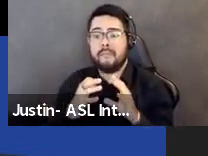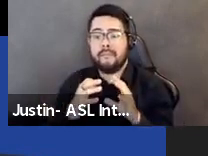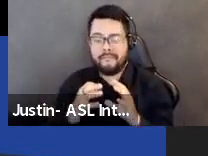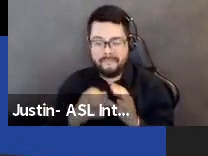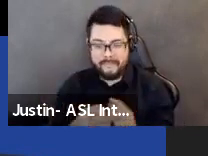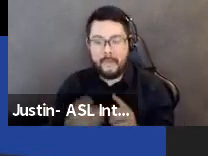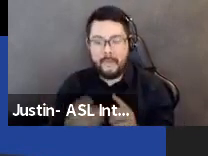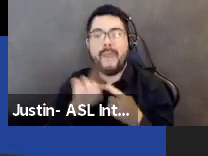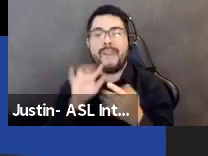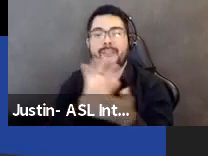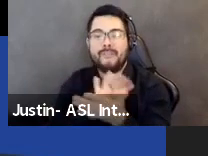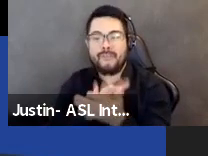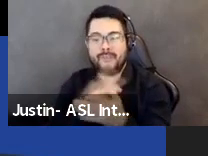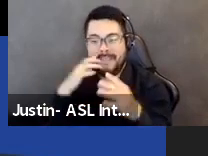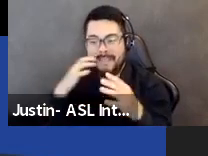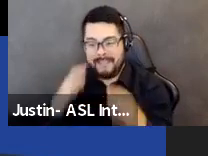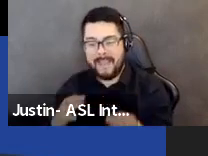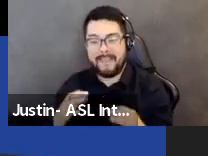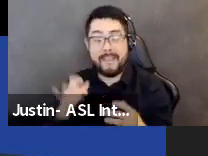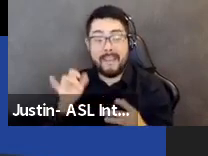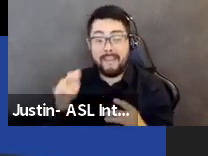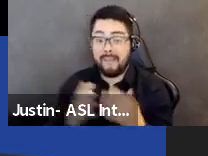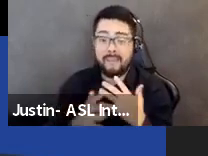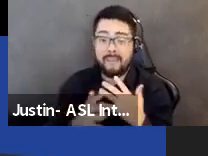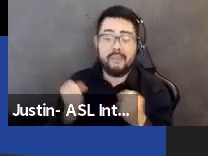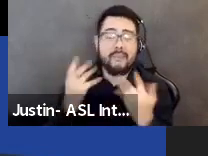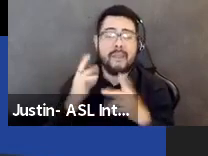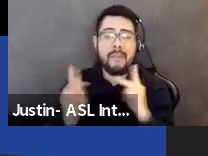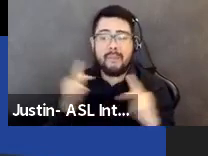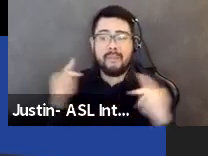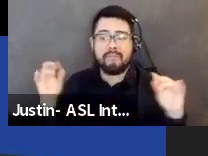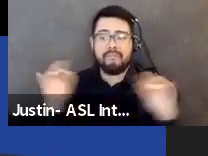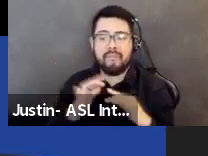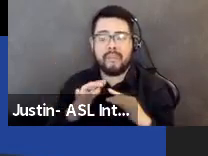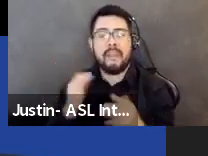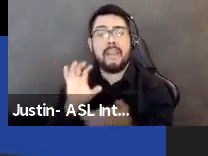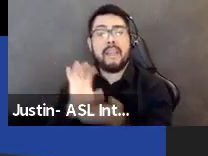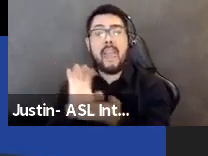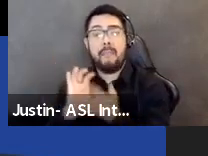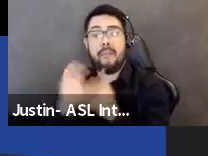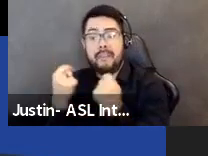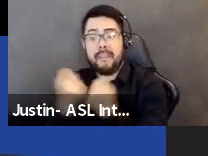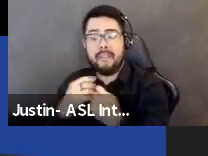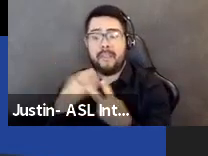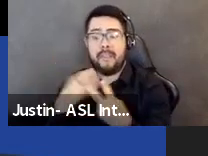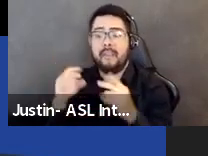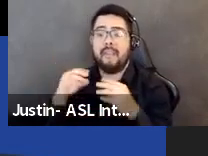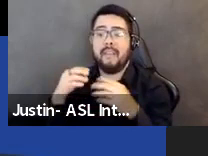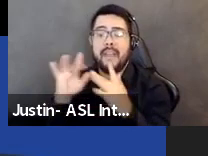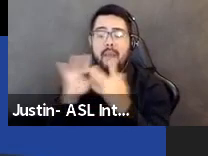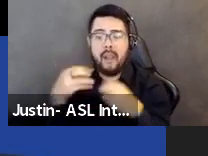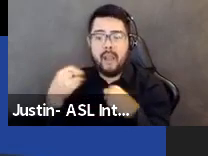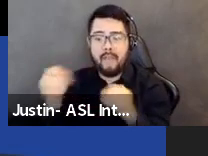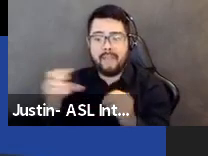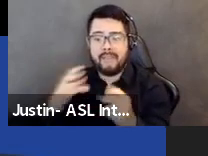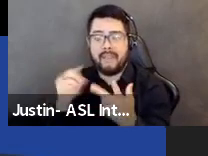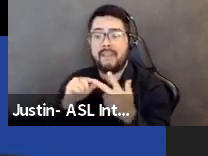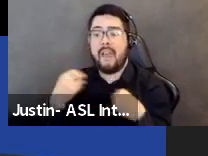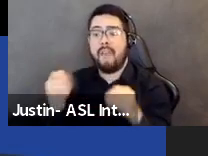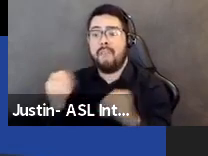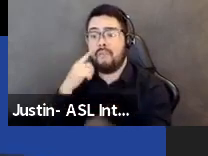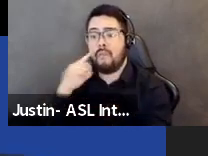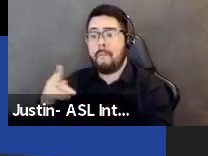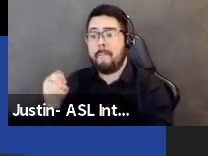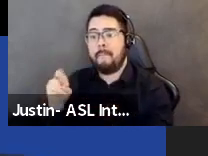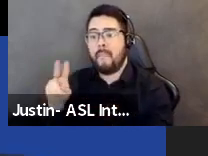when a school is determined to be overcrowded the capital team with the network office and the office of portfolio first seek to identify